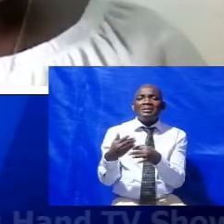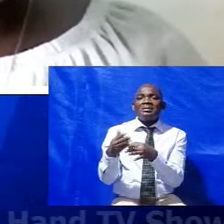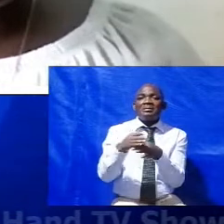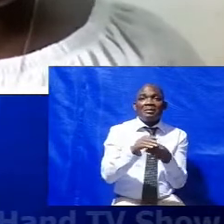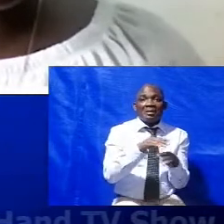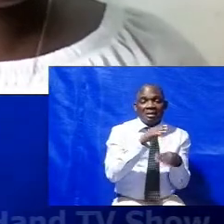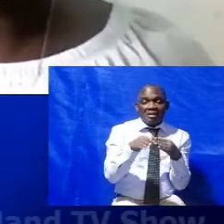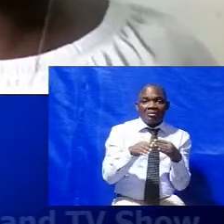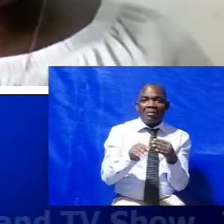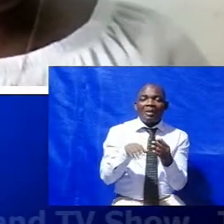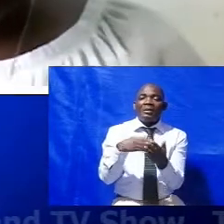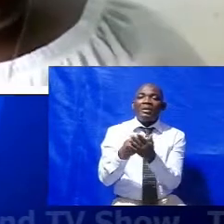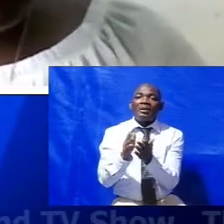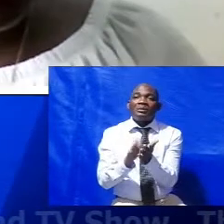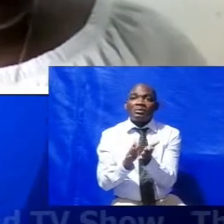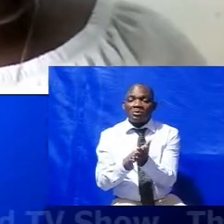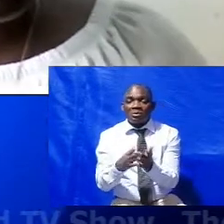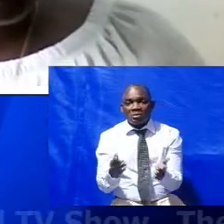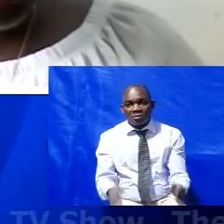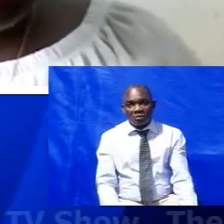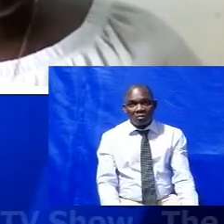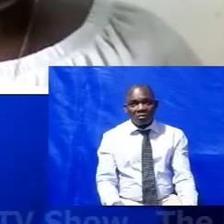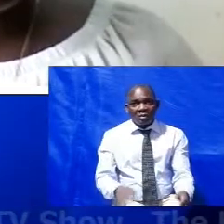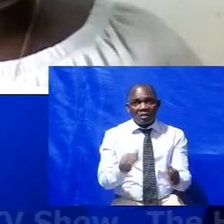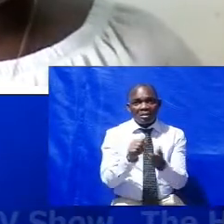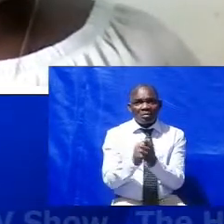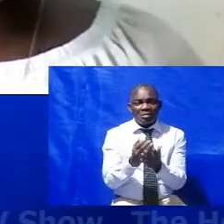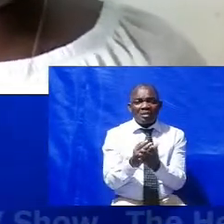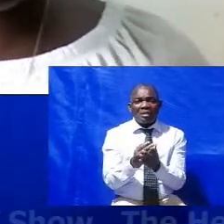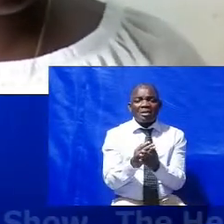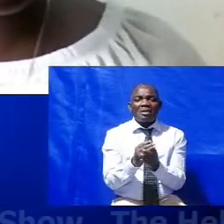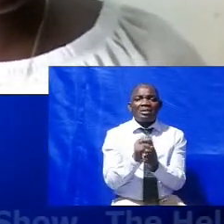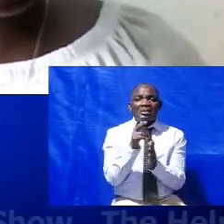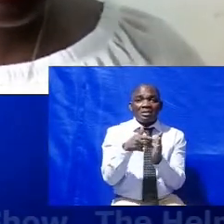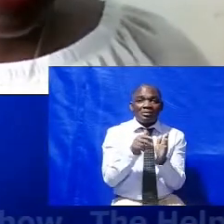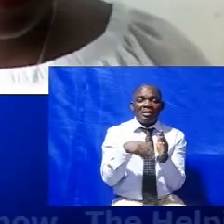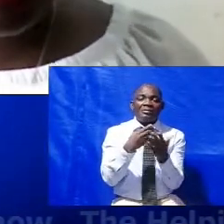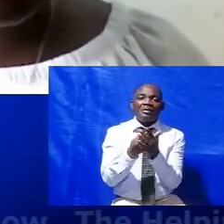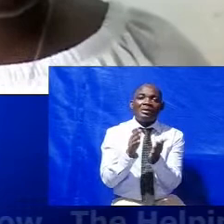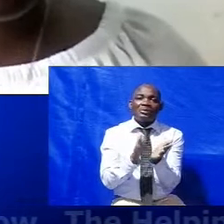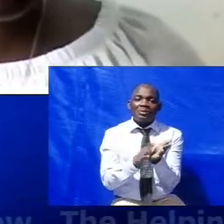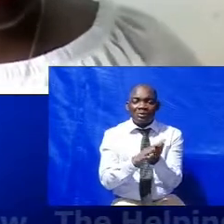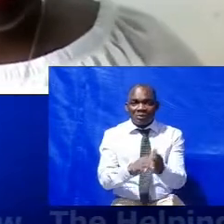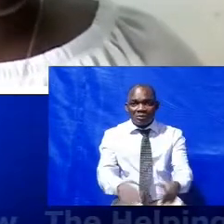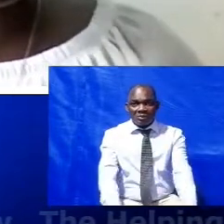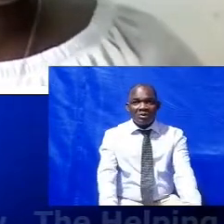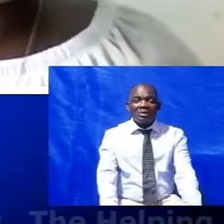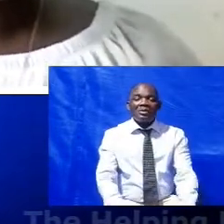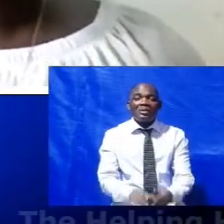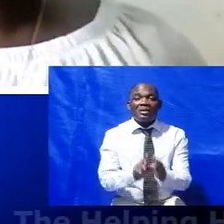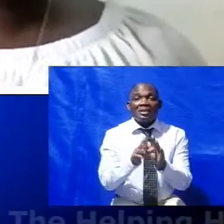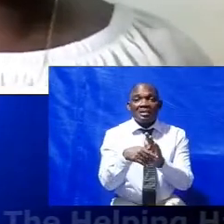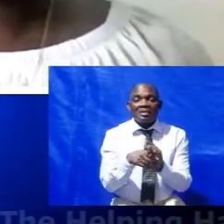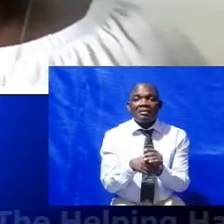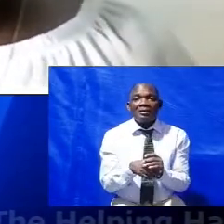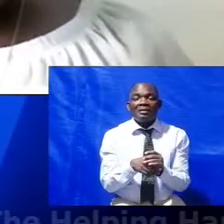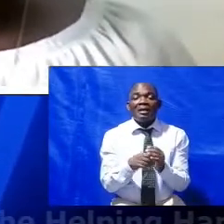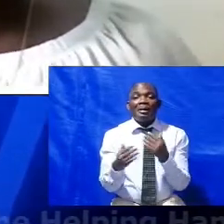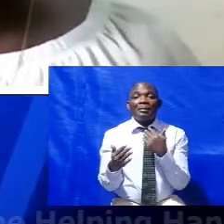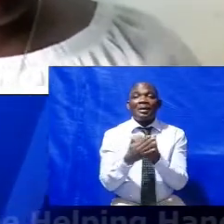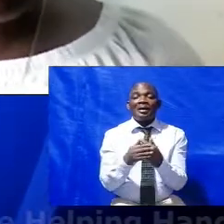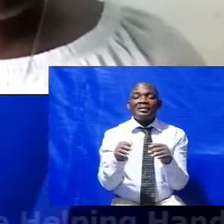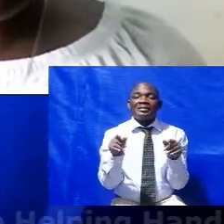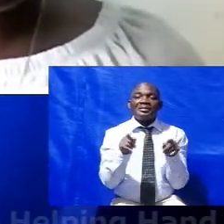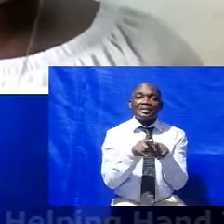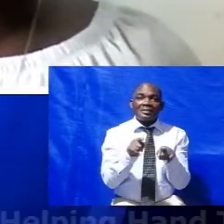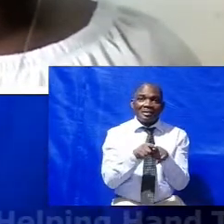different distributing bread, and finally I get to the school that I was teaching. So it would take me like 3 hours to get to that school, wow, and then